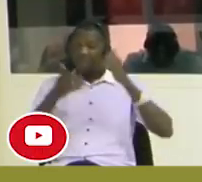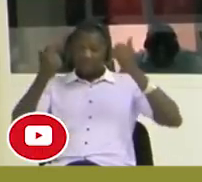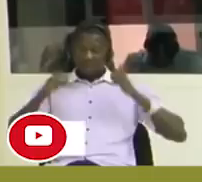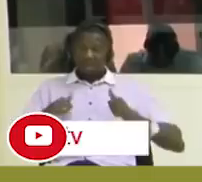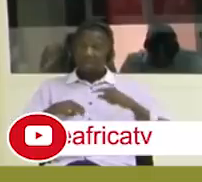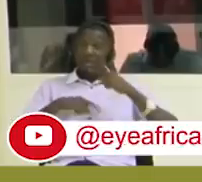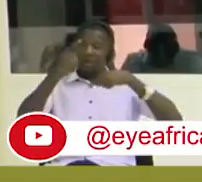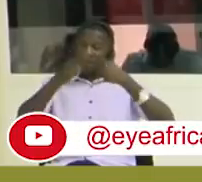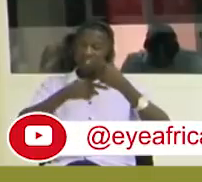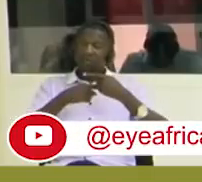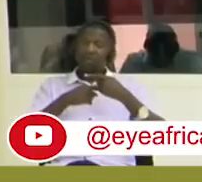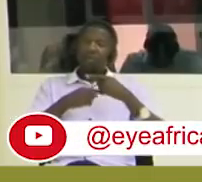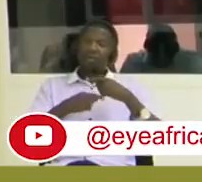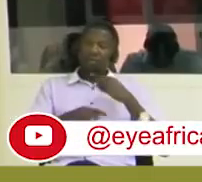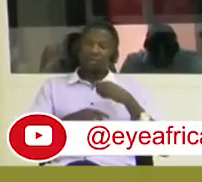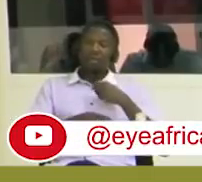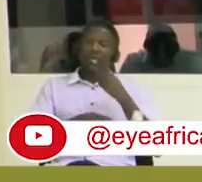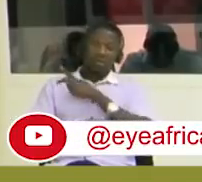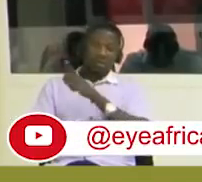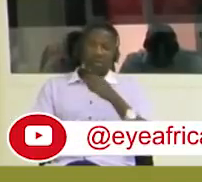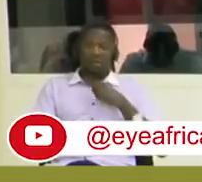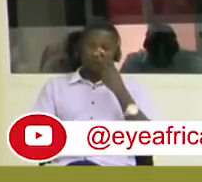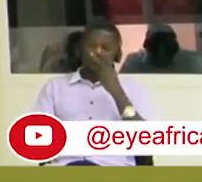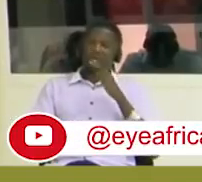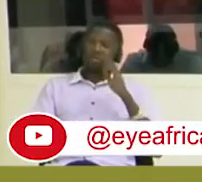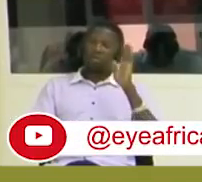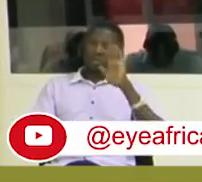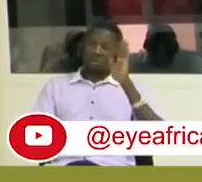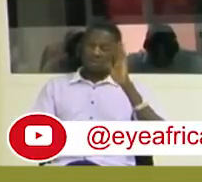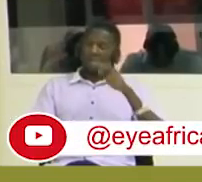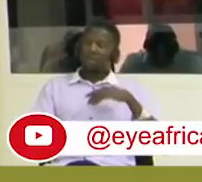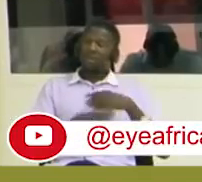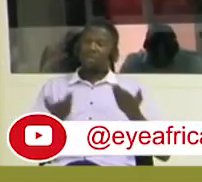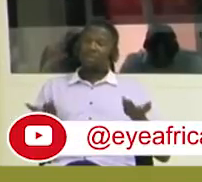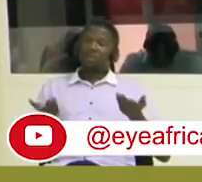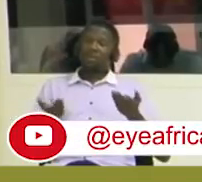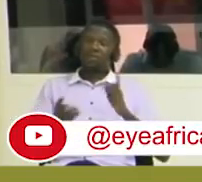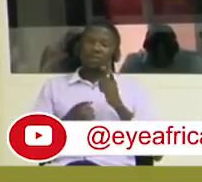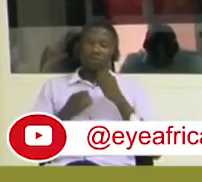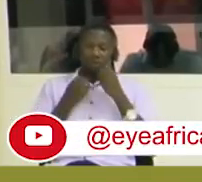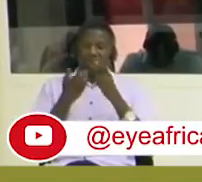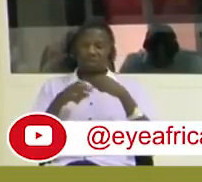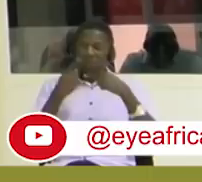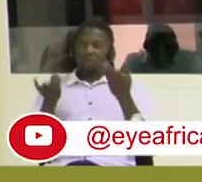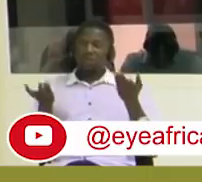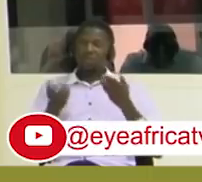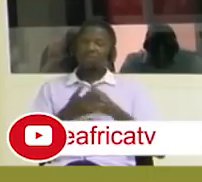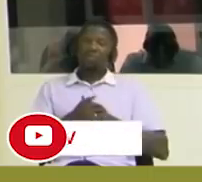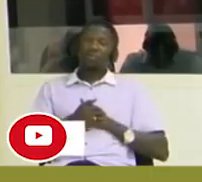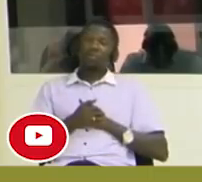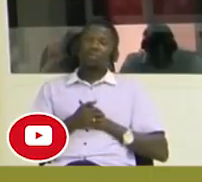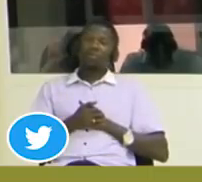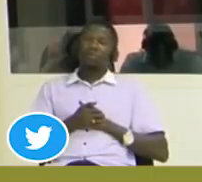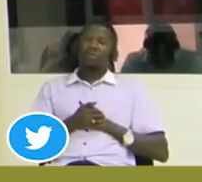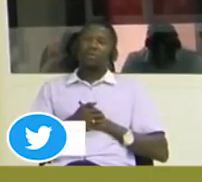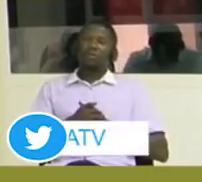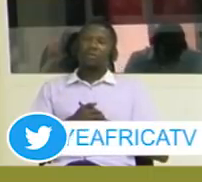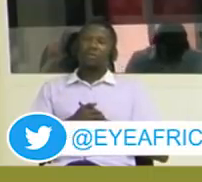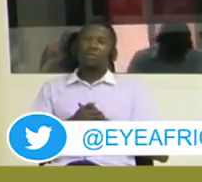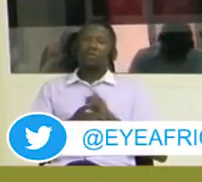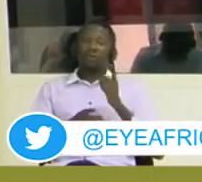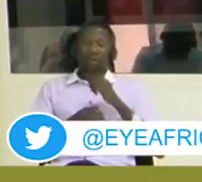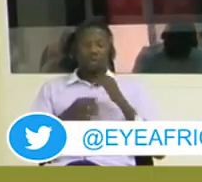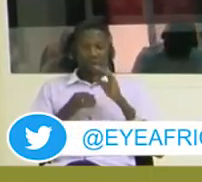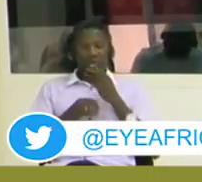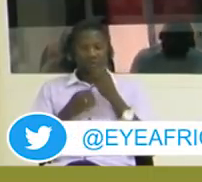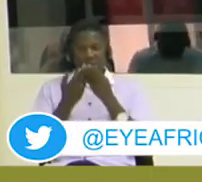after they saw of the president. What do you say to that? So what I can say is that I don't